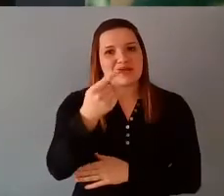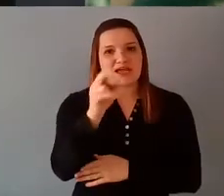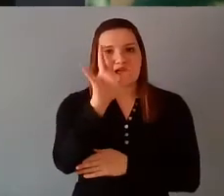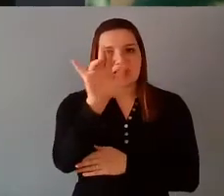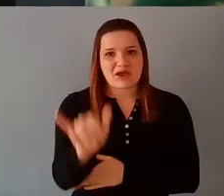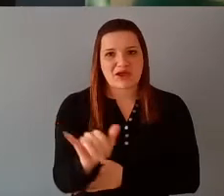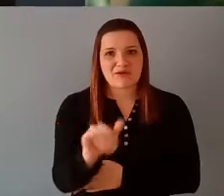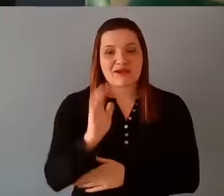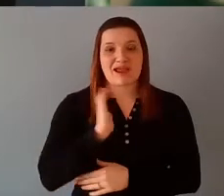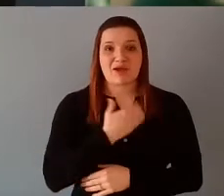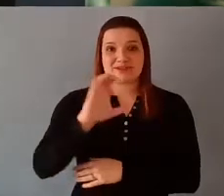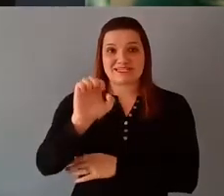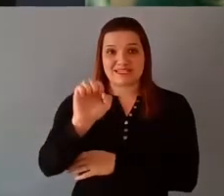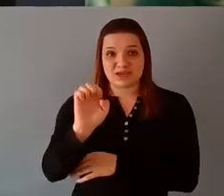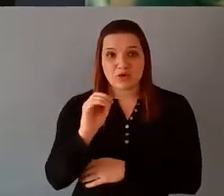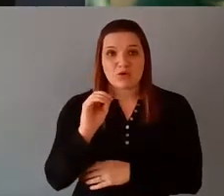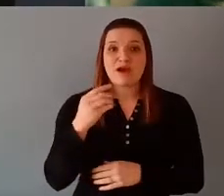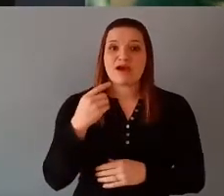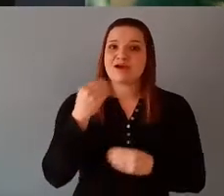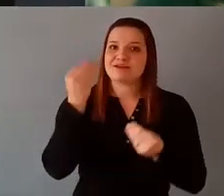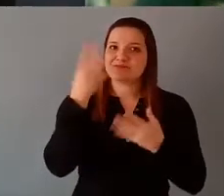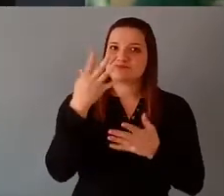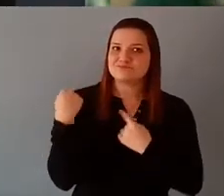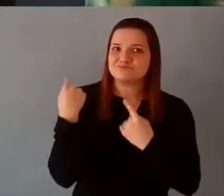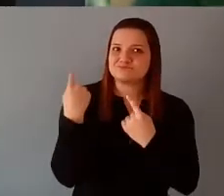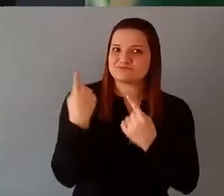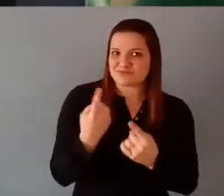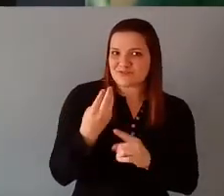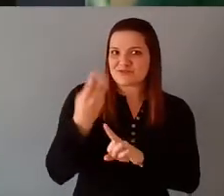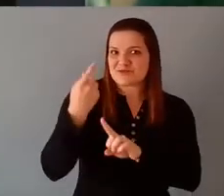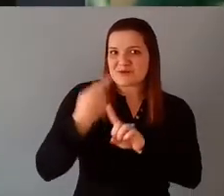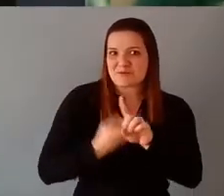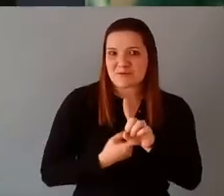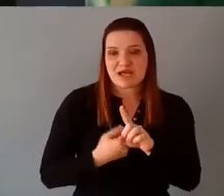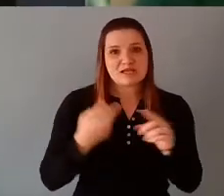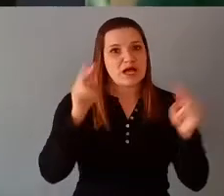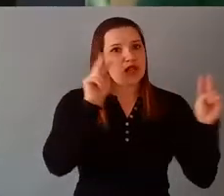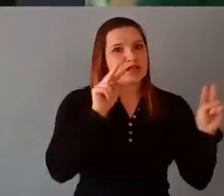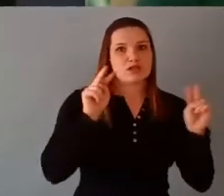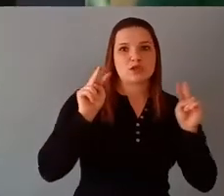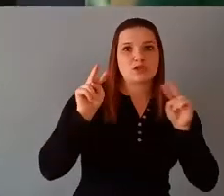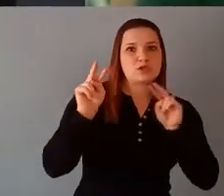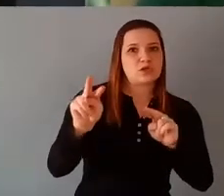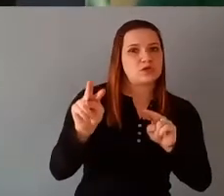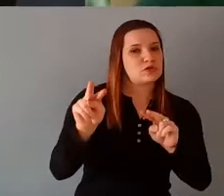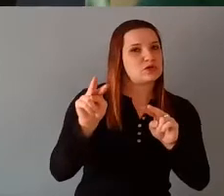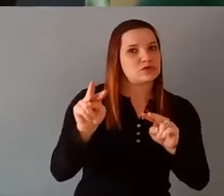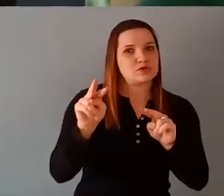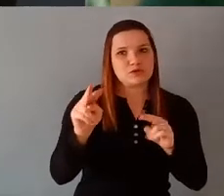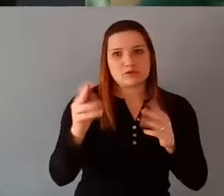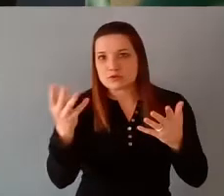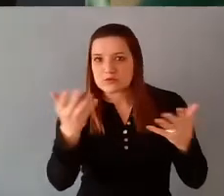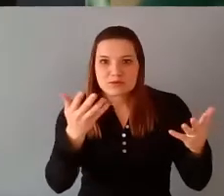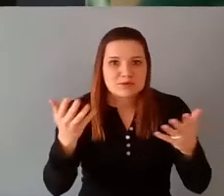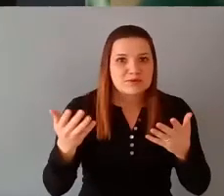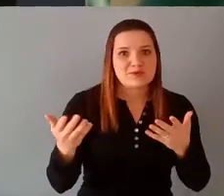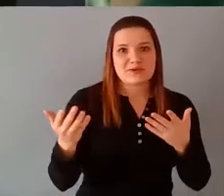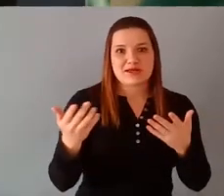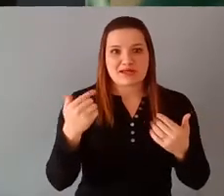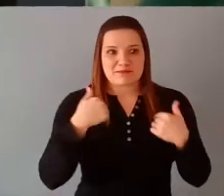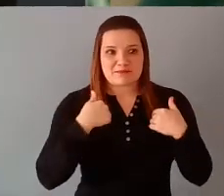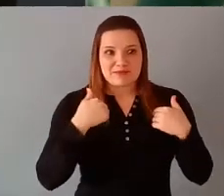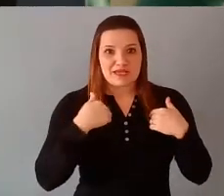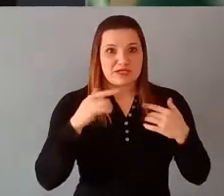Gary, I have told you for the last several months that I look to you and I watch you for signs as to whether or not I should